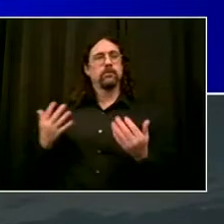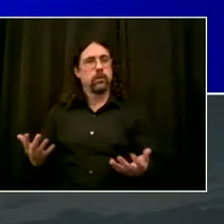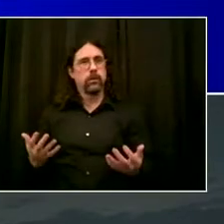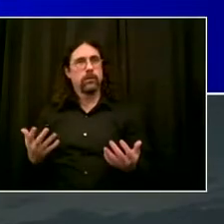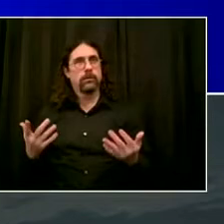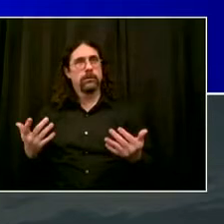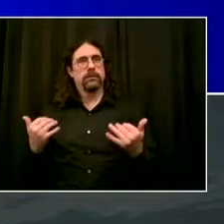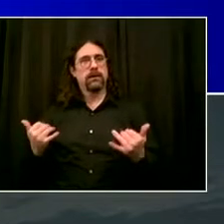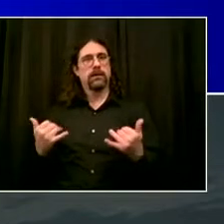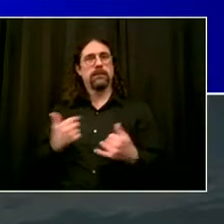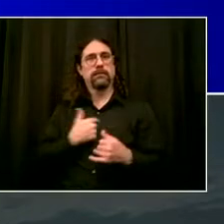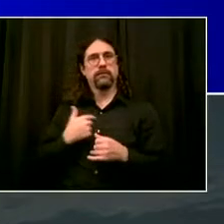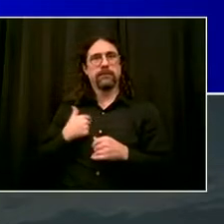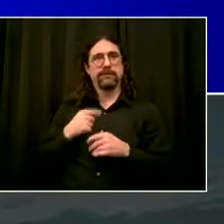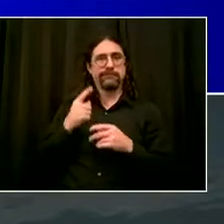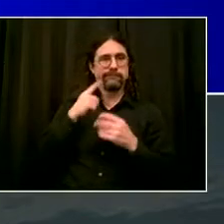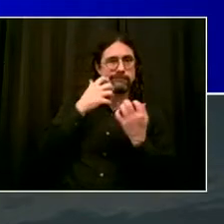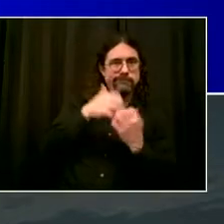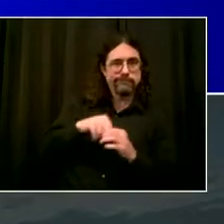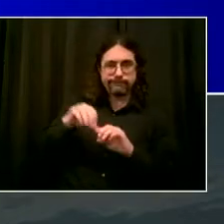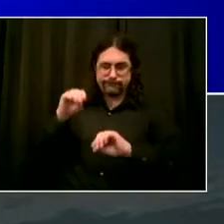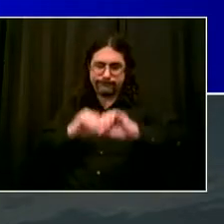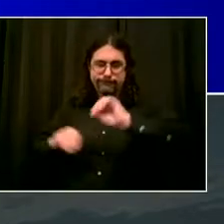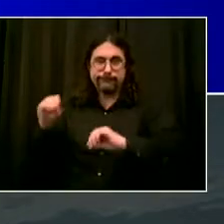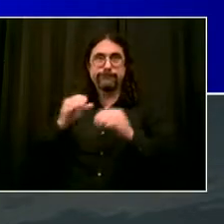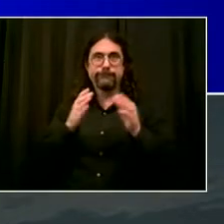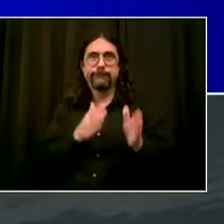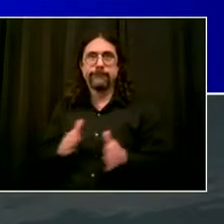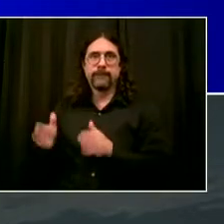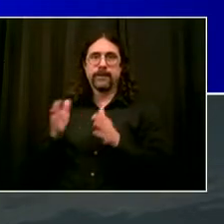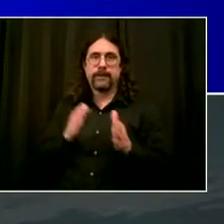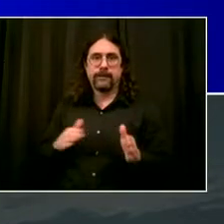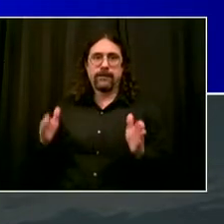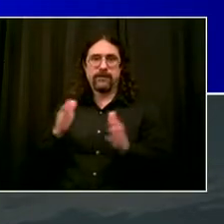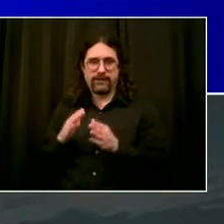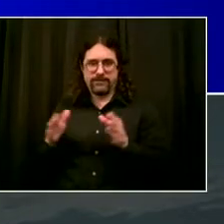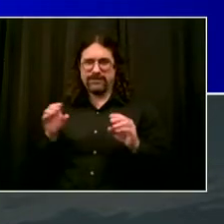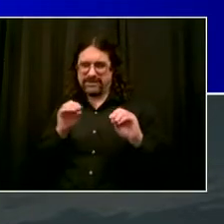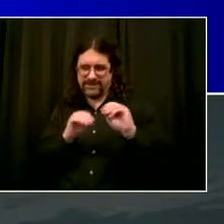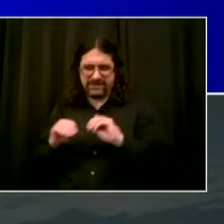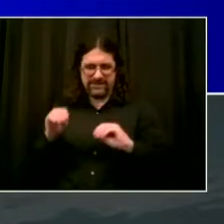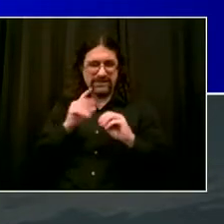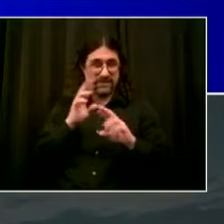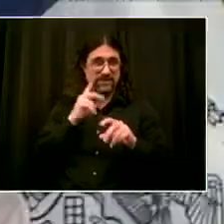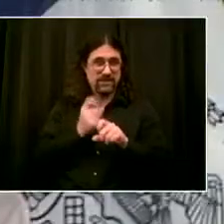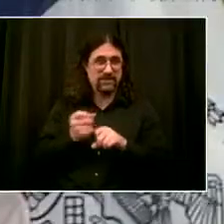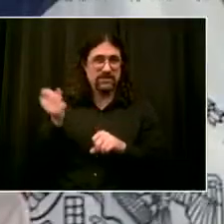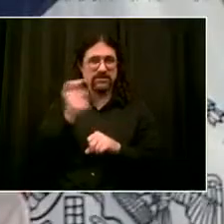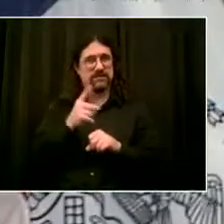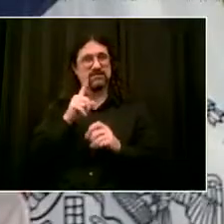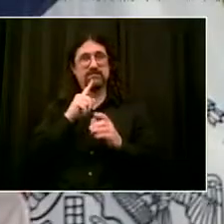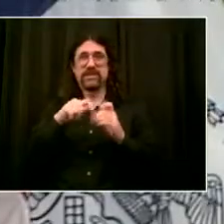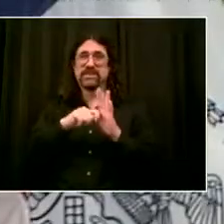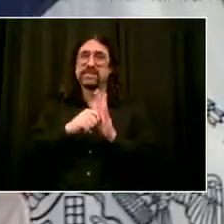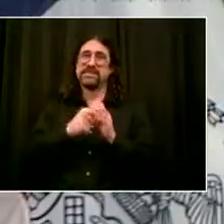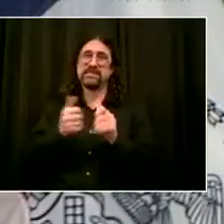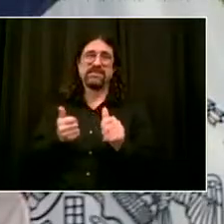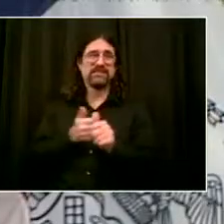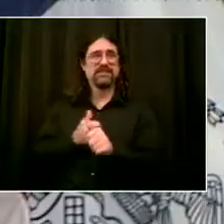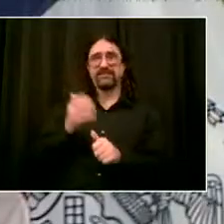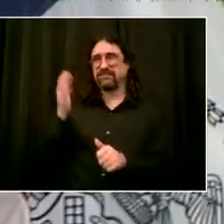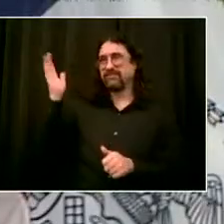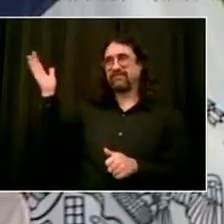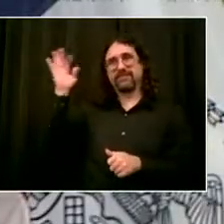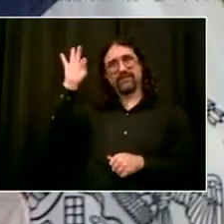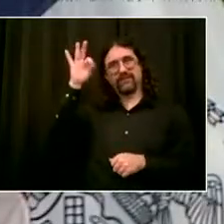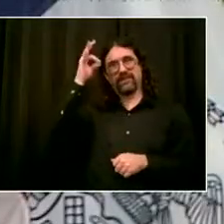Point new Administration coming thank God uh vaccines now here thank God that's